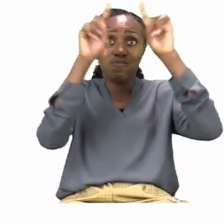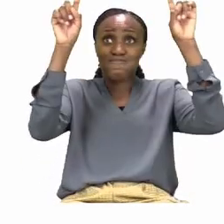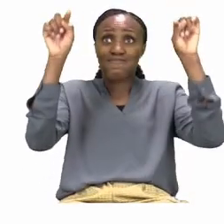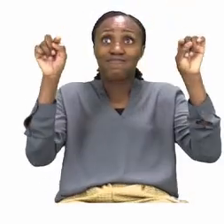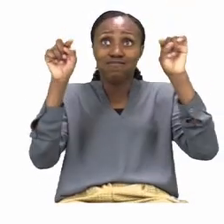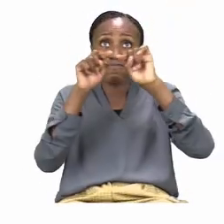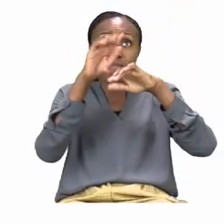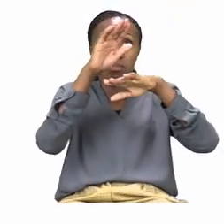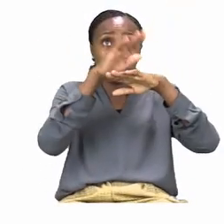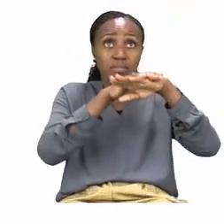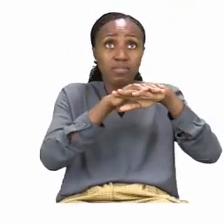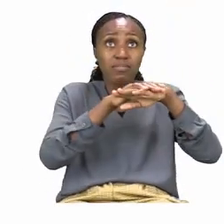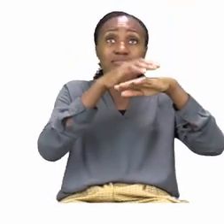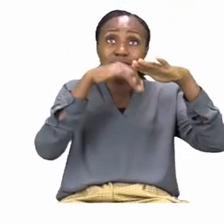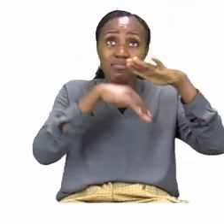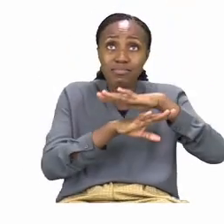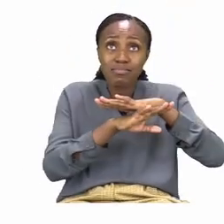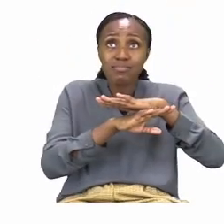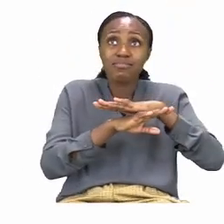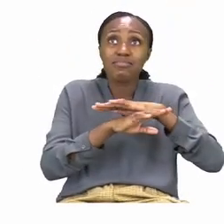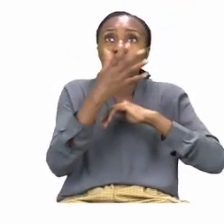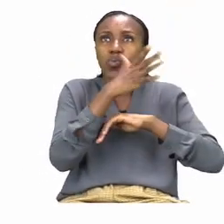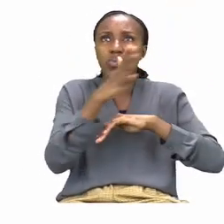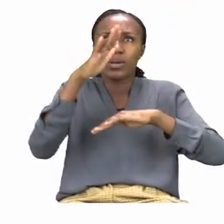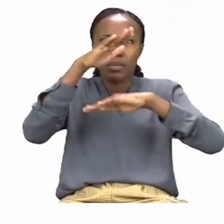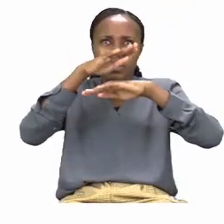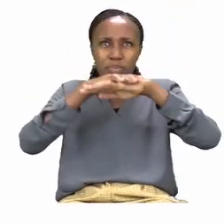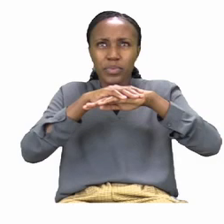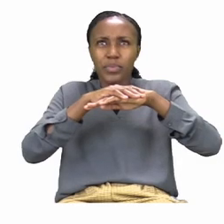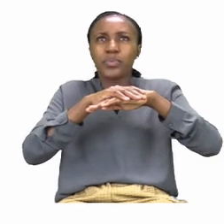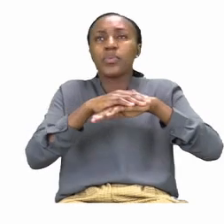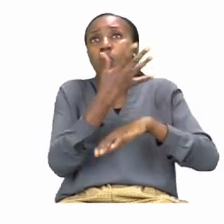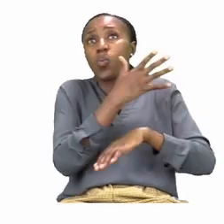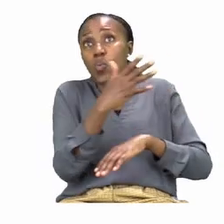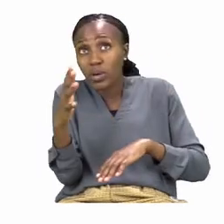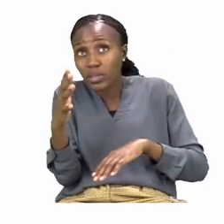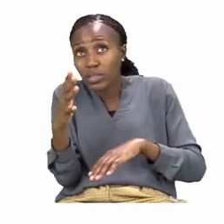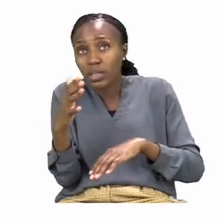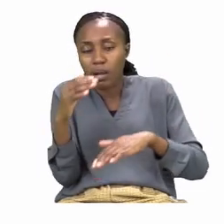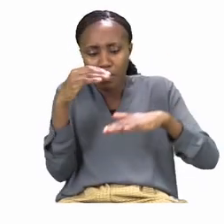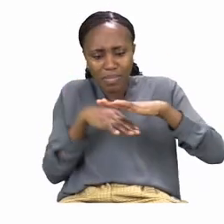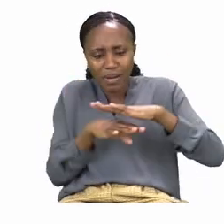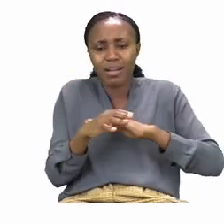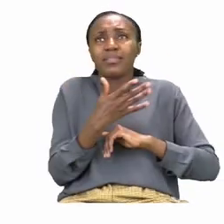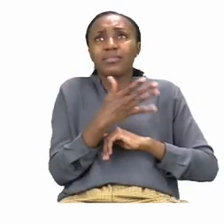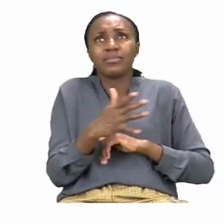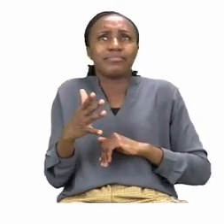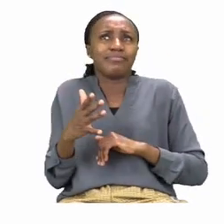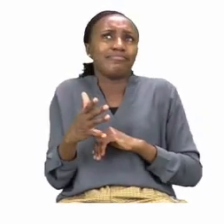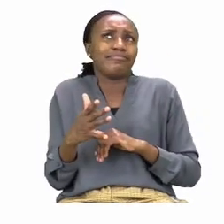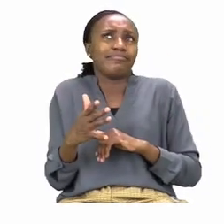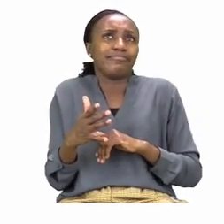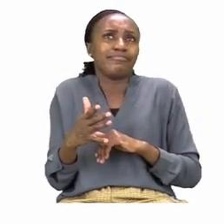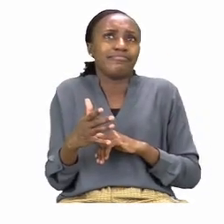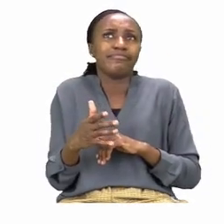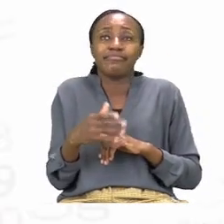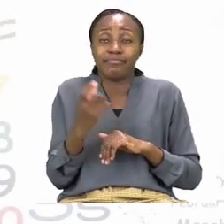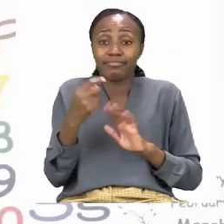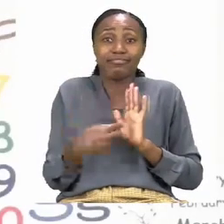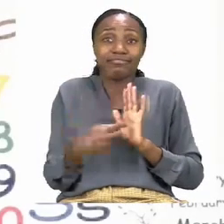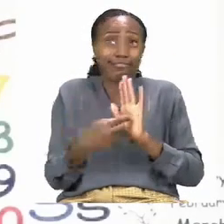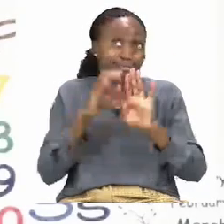above, under, float, water, and sink. Now on the board we have a piece